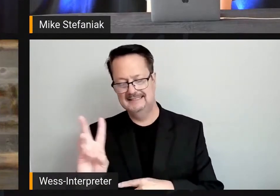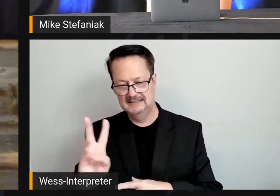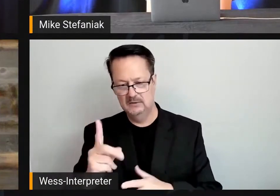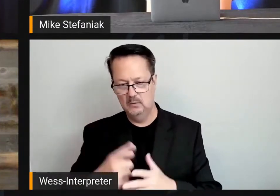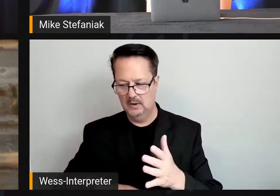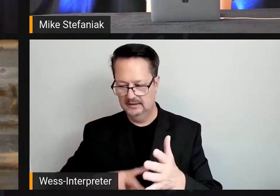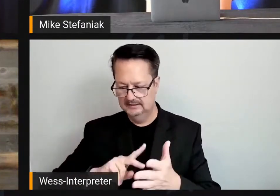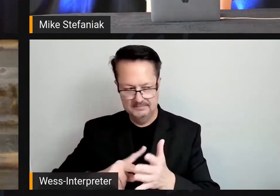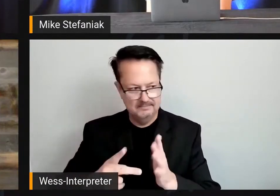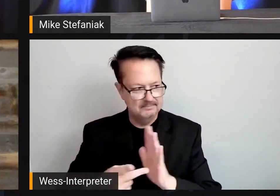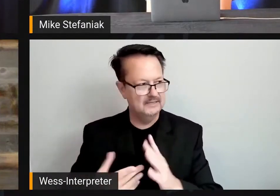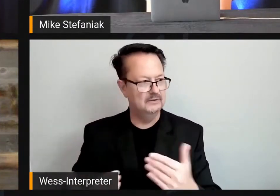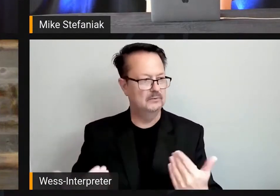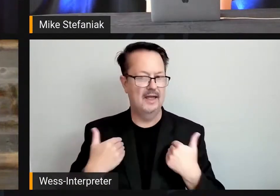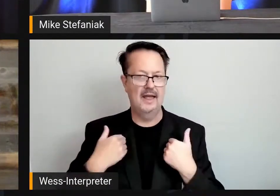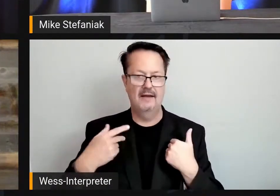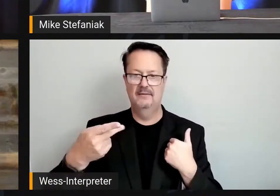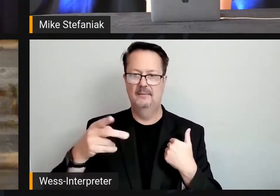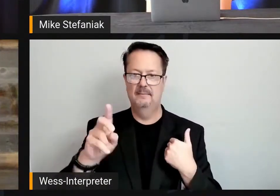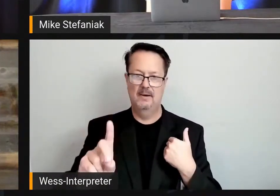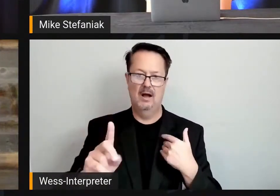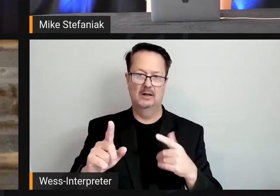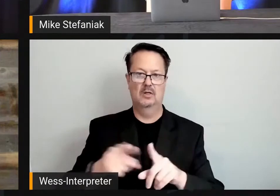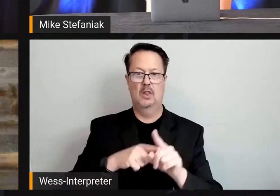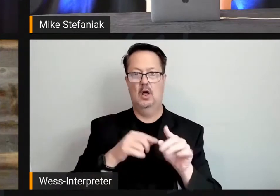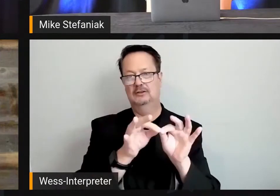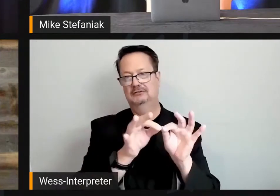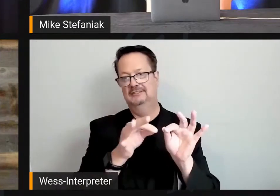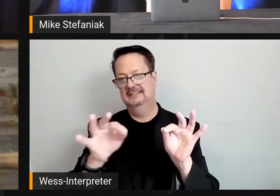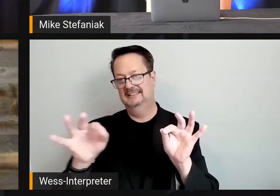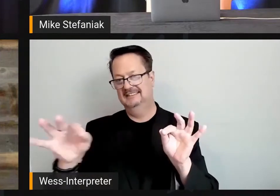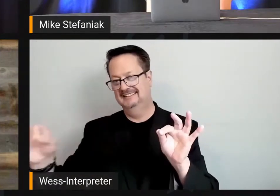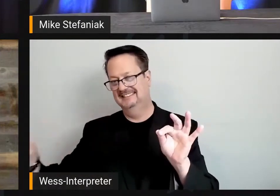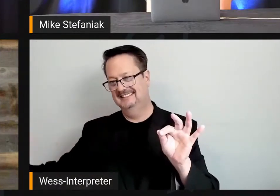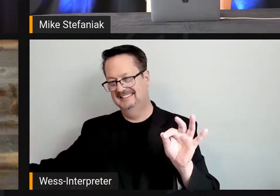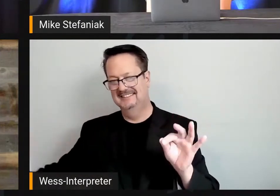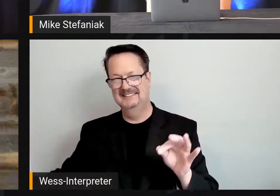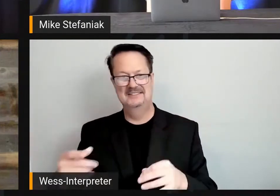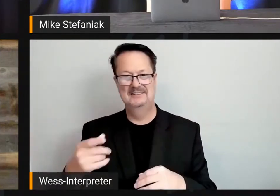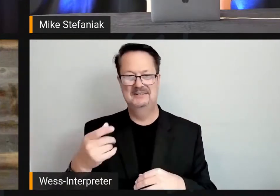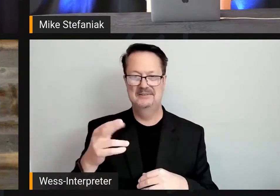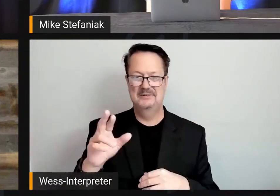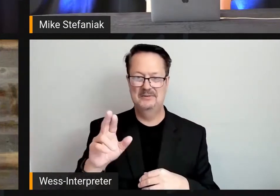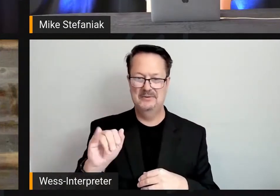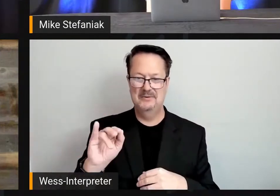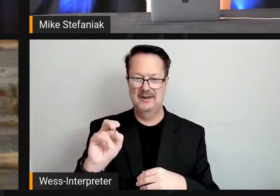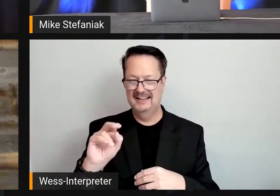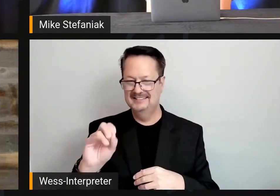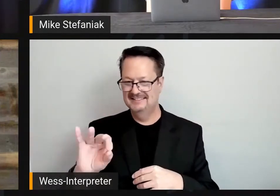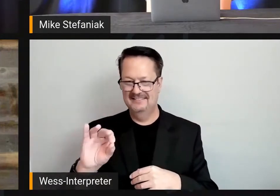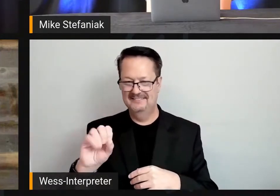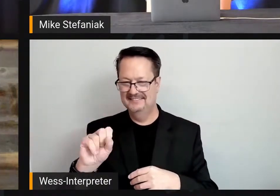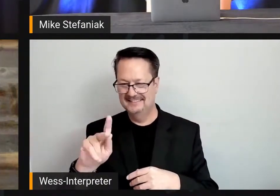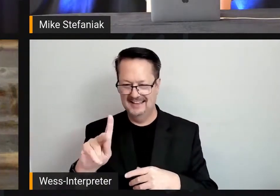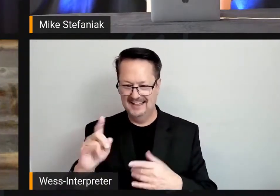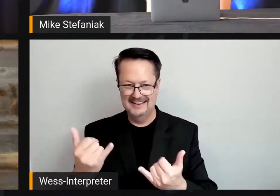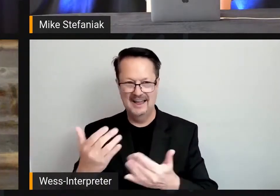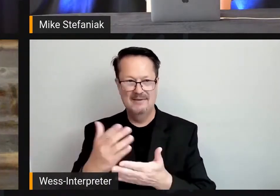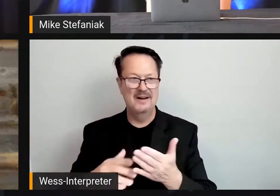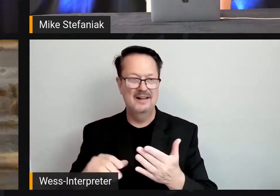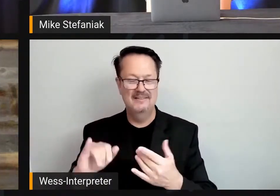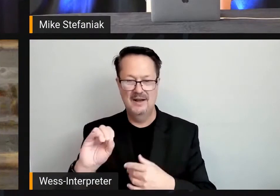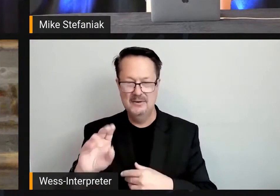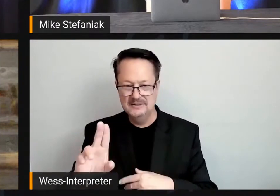have pods that have that giant long string? Something about grains of sand can now be part of IoT. It's kind of crazy.